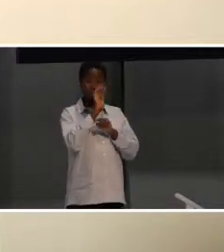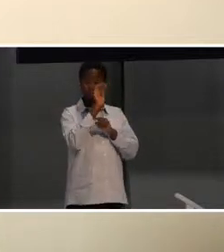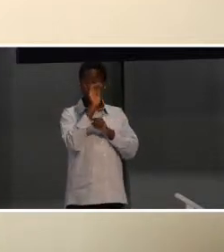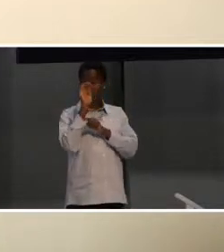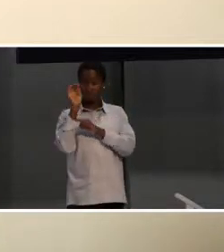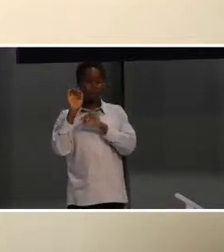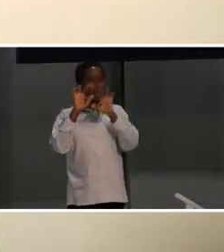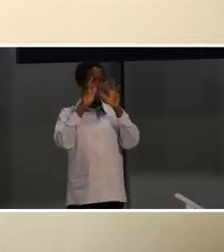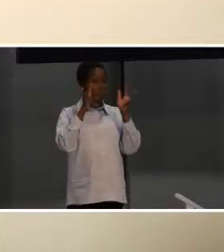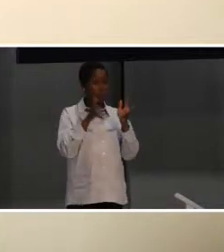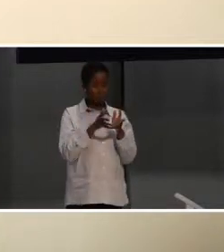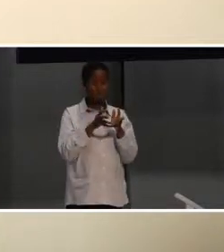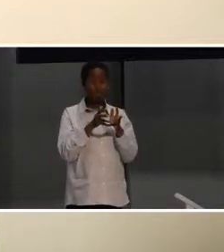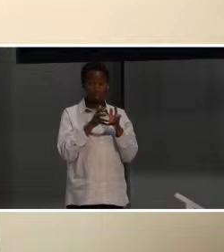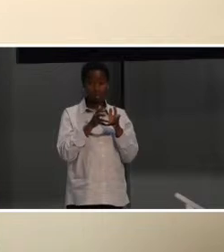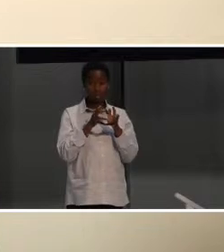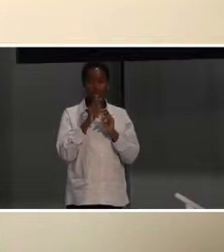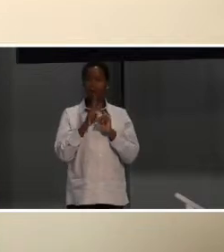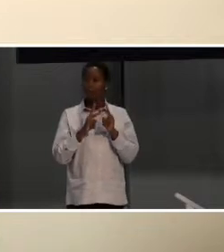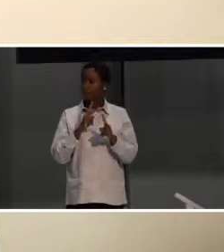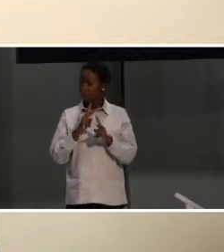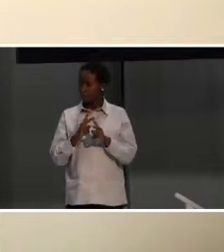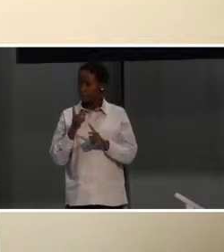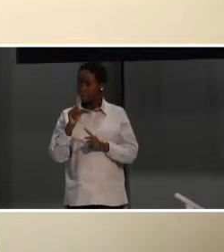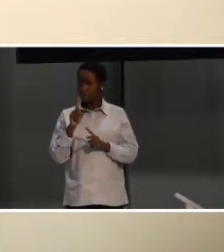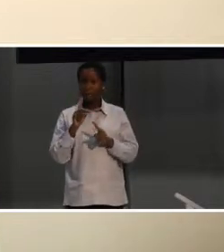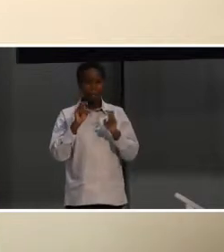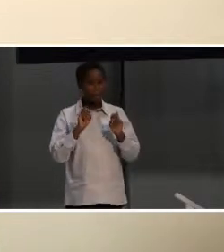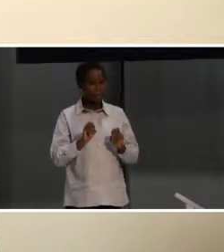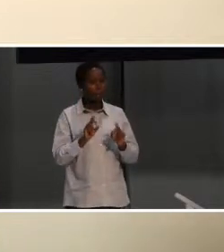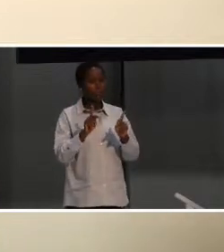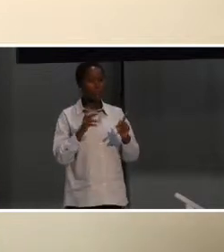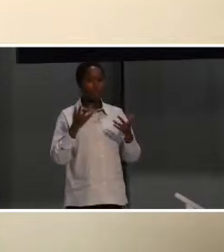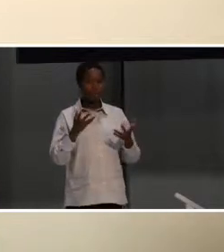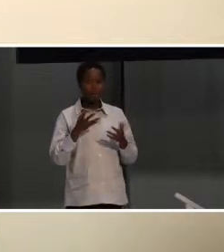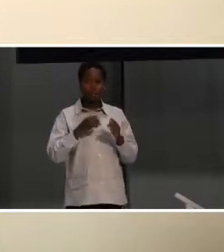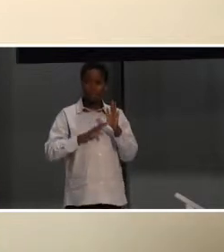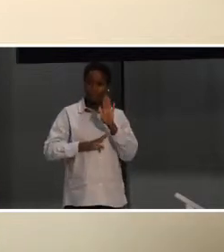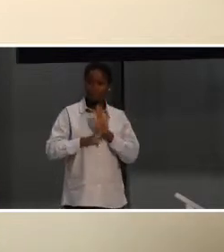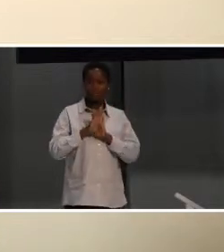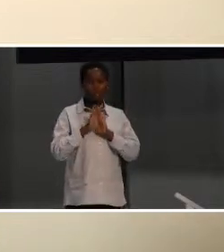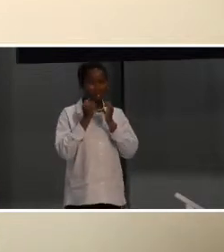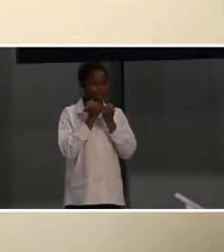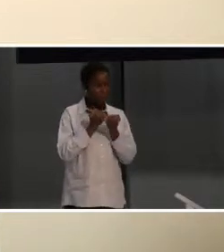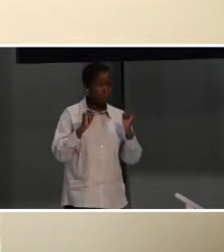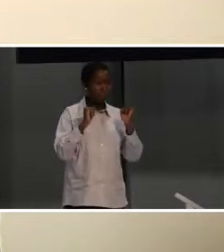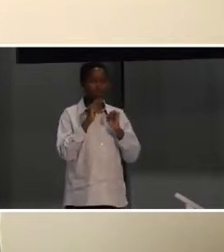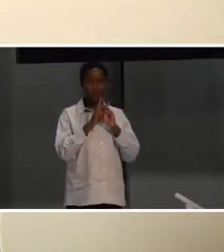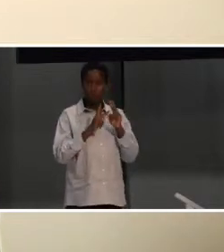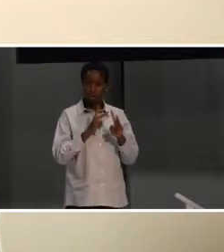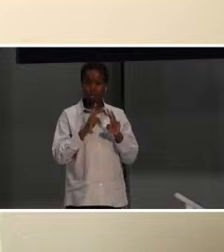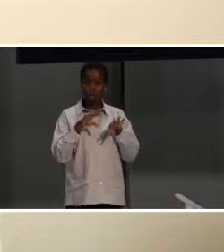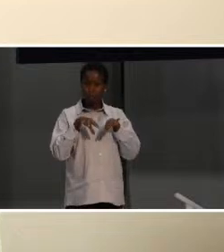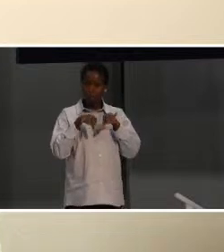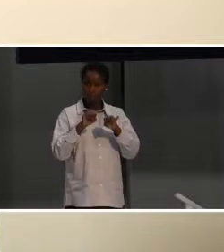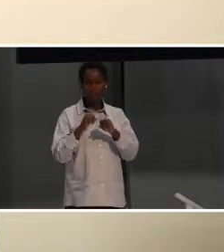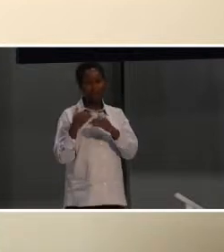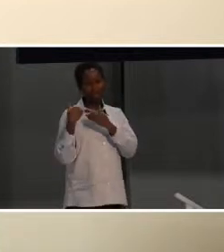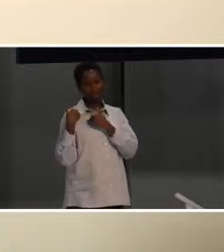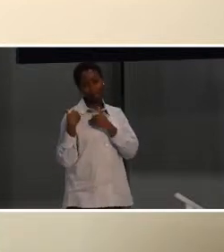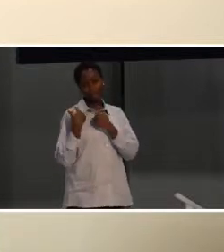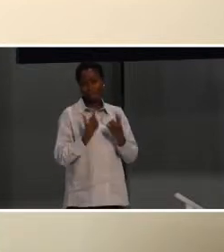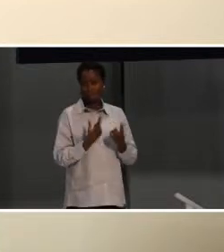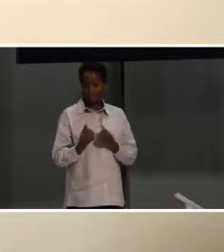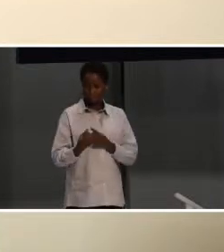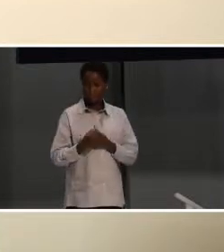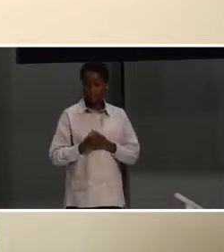It is an opportunity to advance participatory democracy and accountability. In an